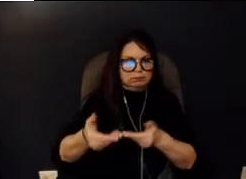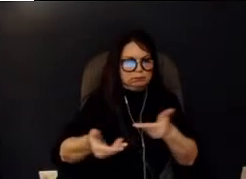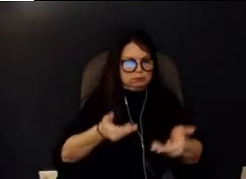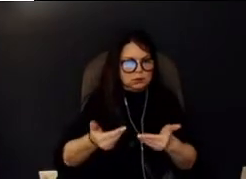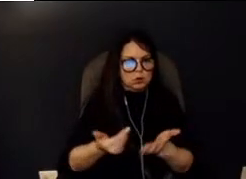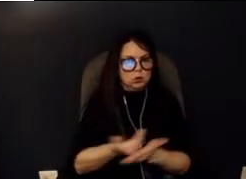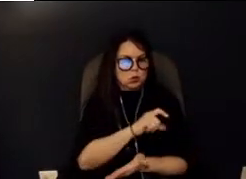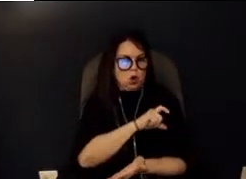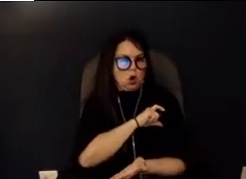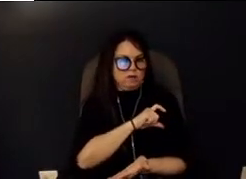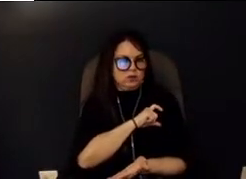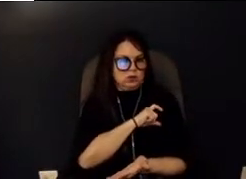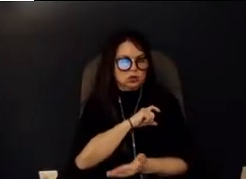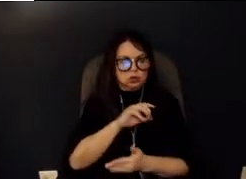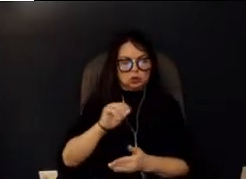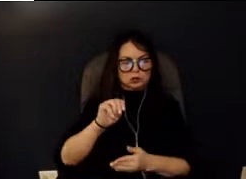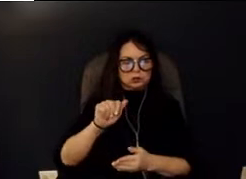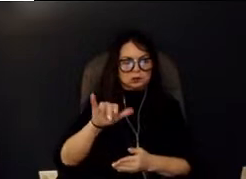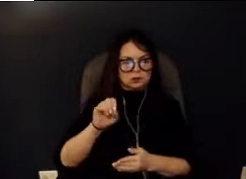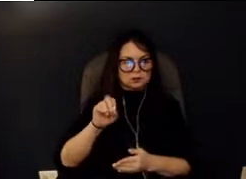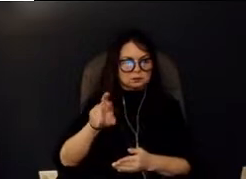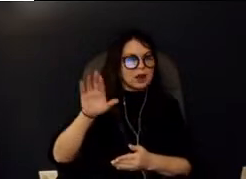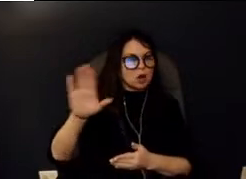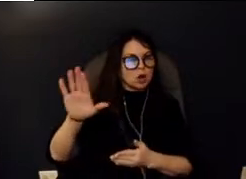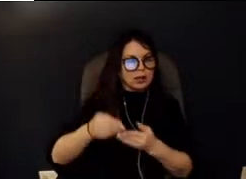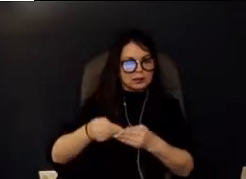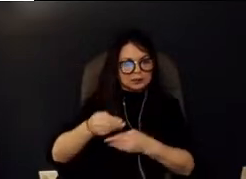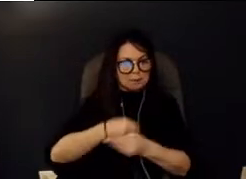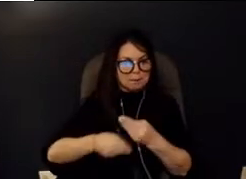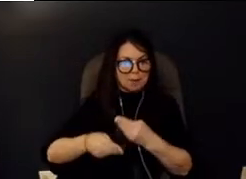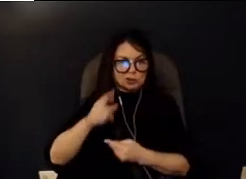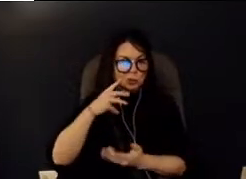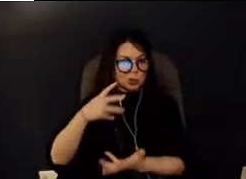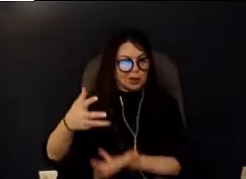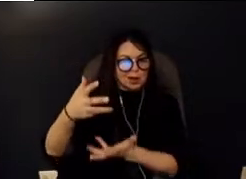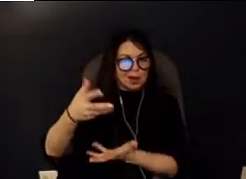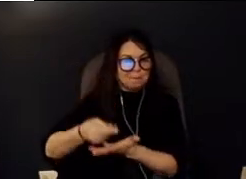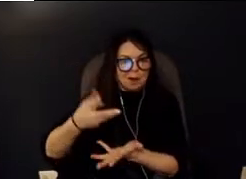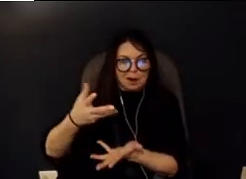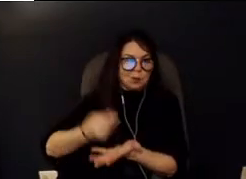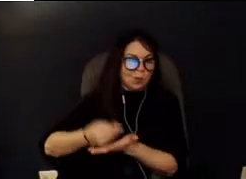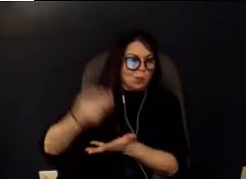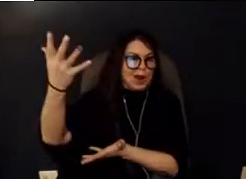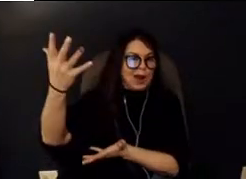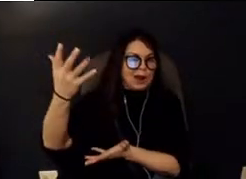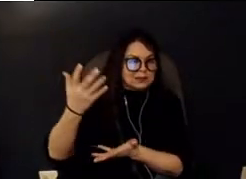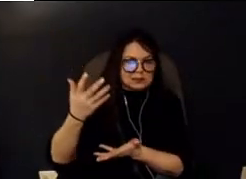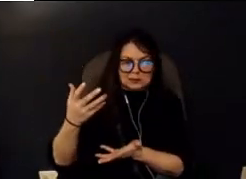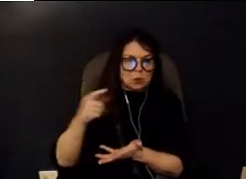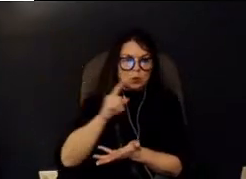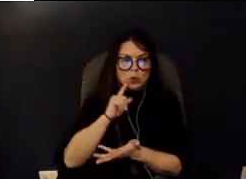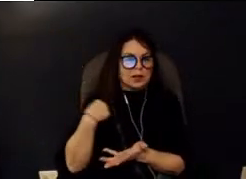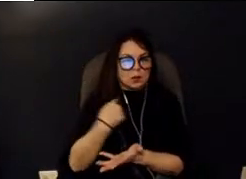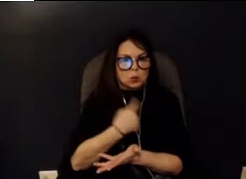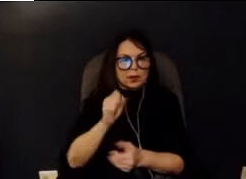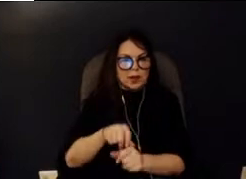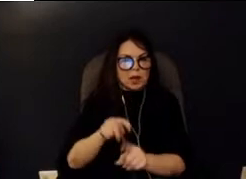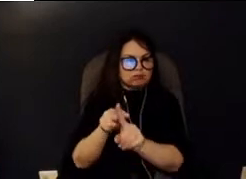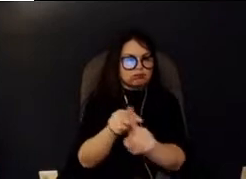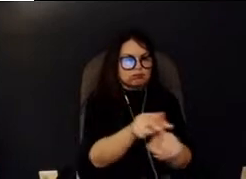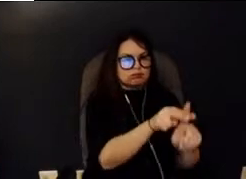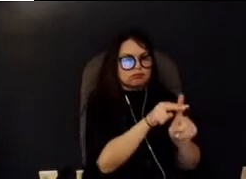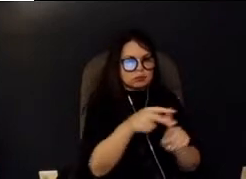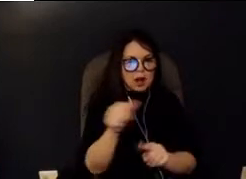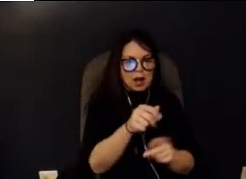needlessly waste a pot of money that we could put towards good use elsewhere. It doesn't make sense to keep that additional money in